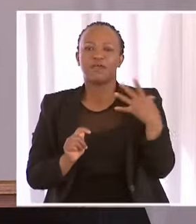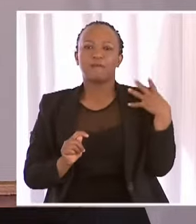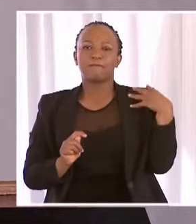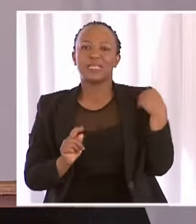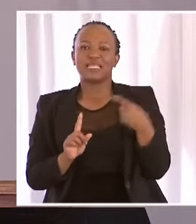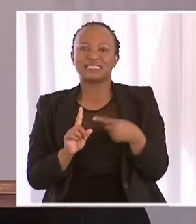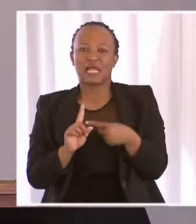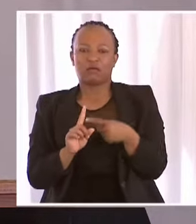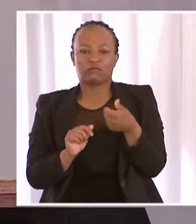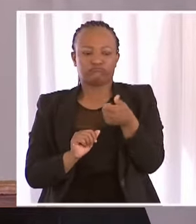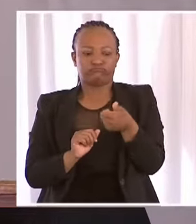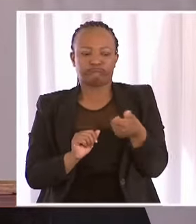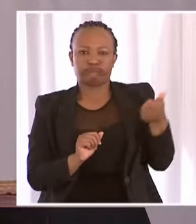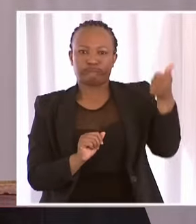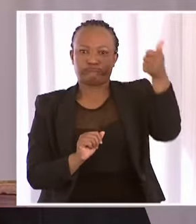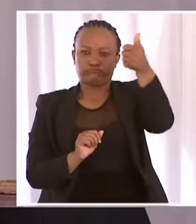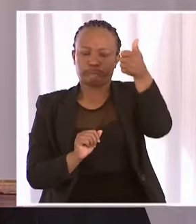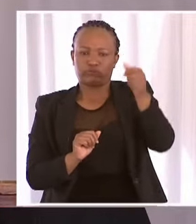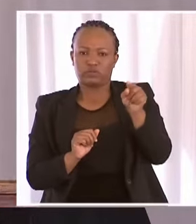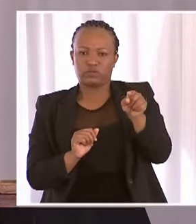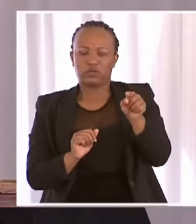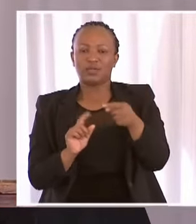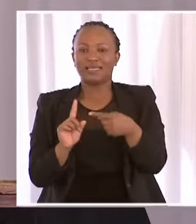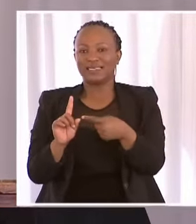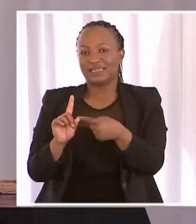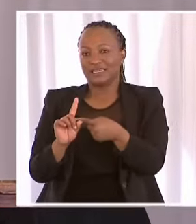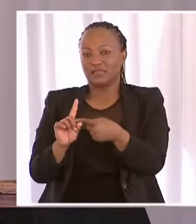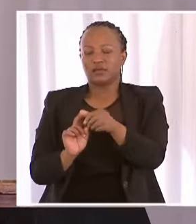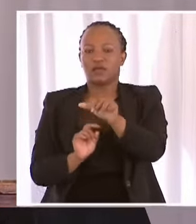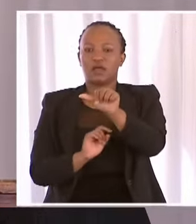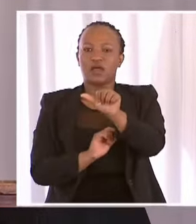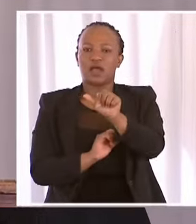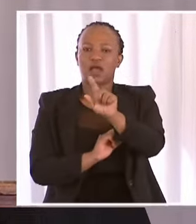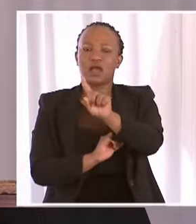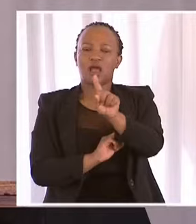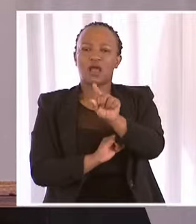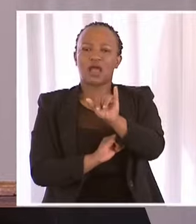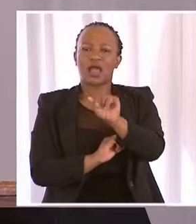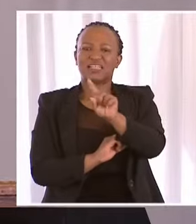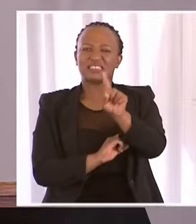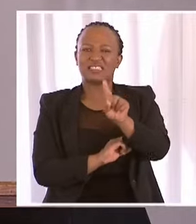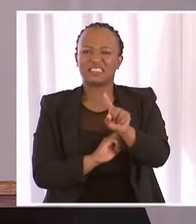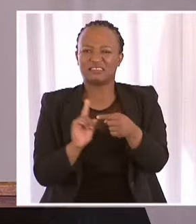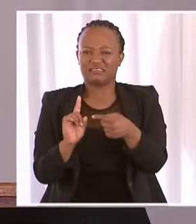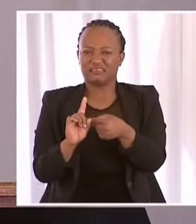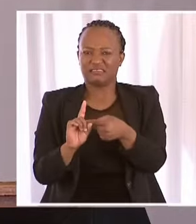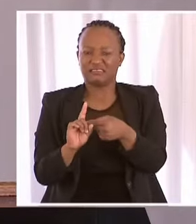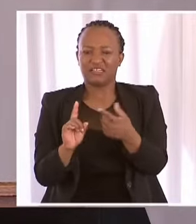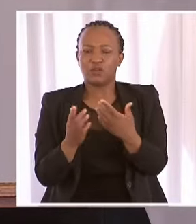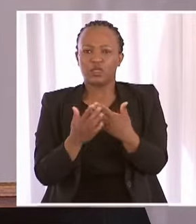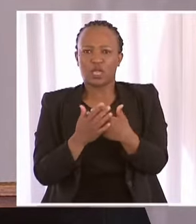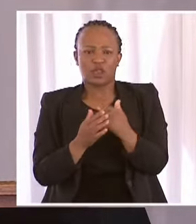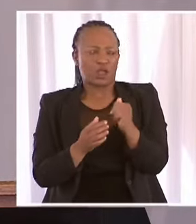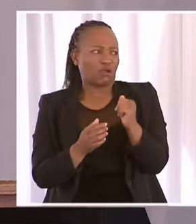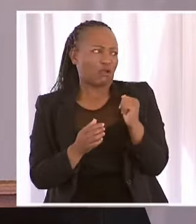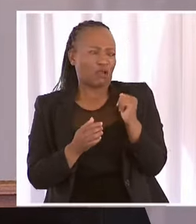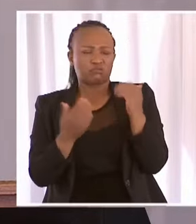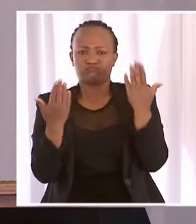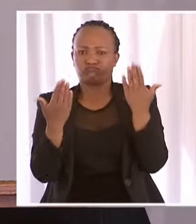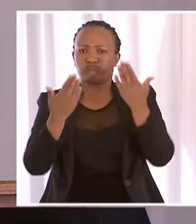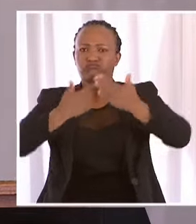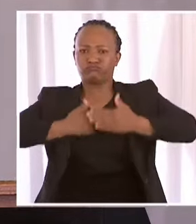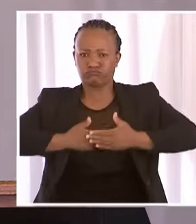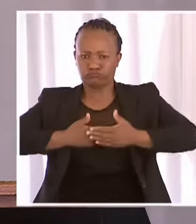minister supreme. That was our Aziz. And you know, we can roll off. I counted last night something